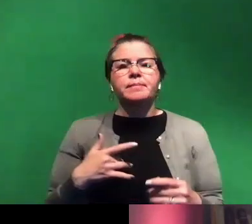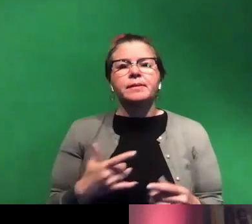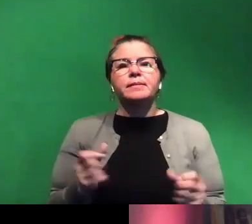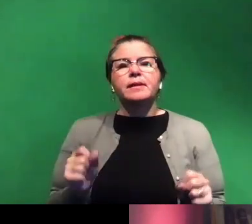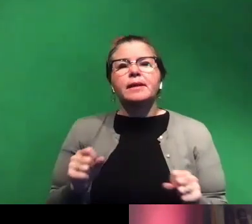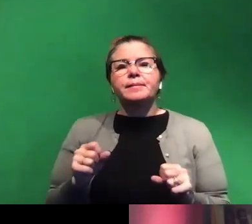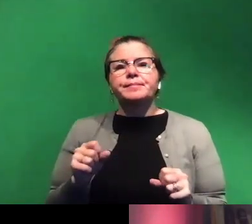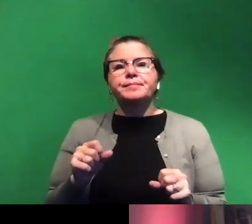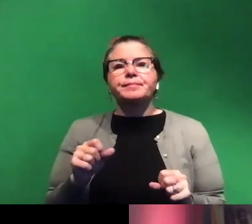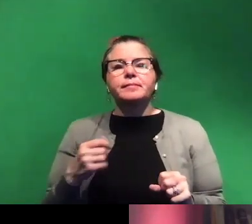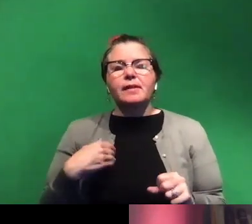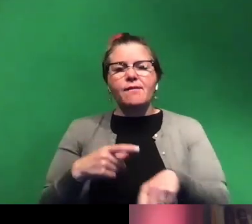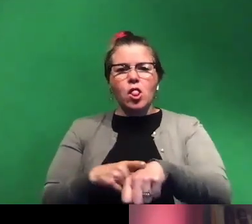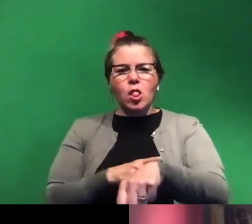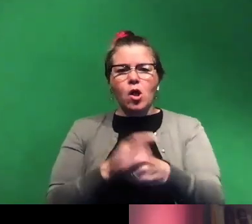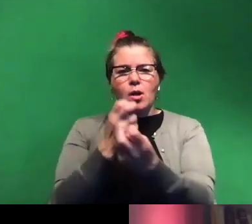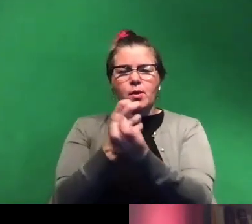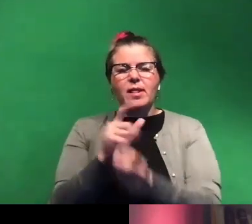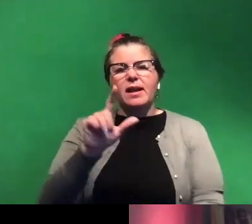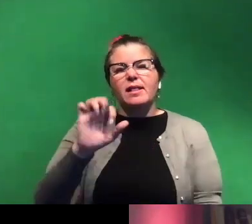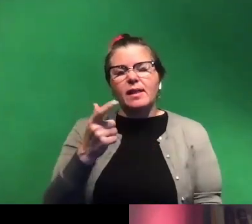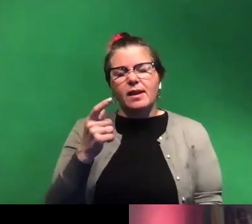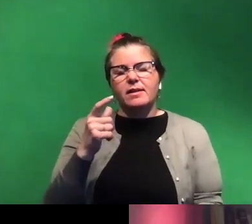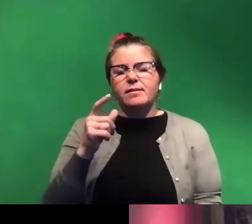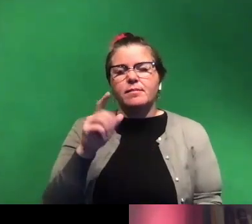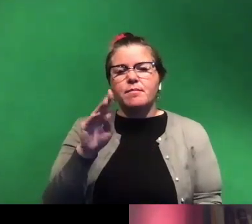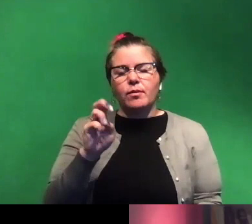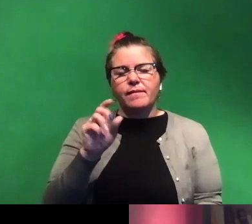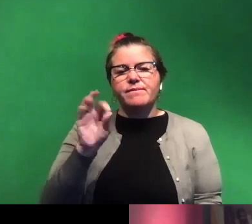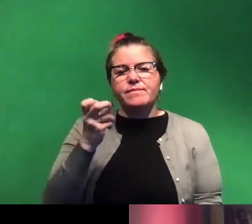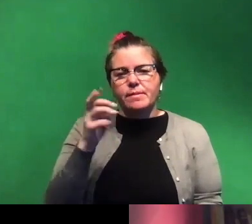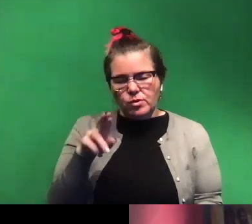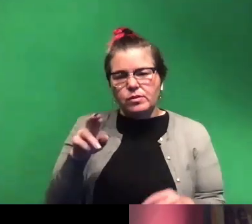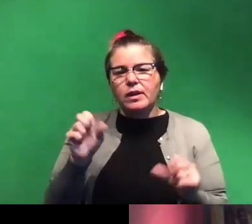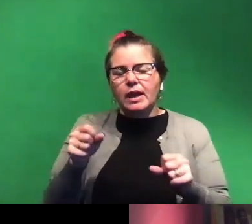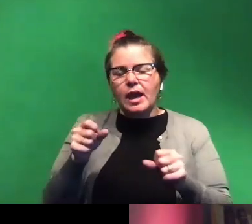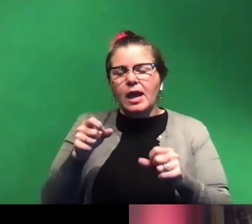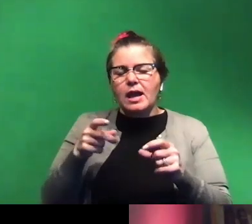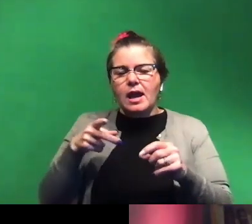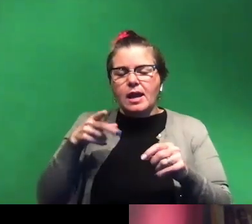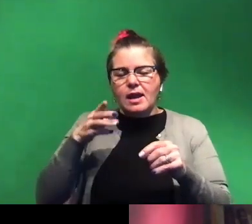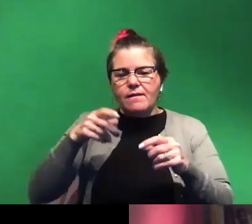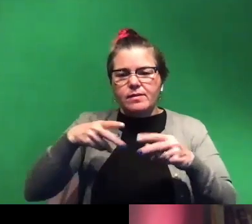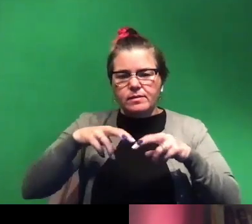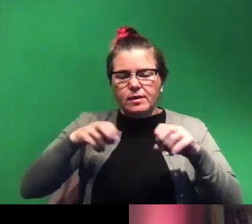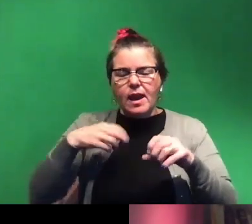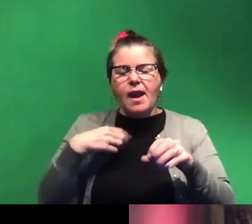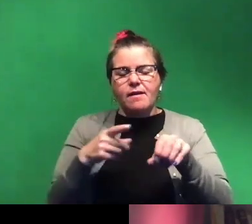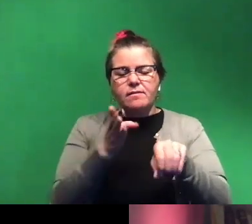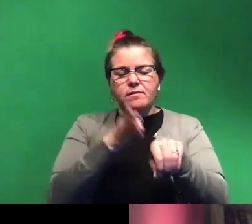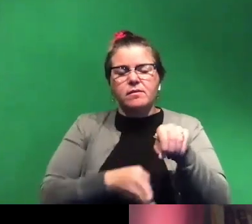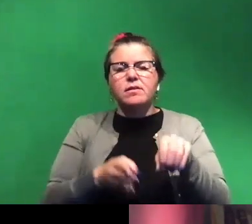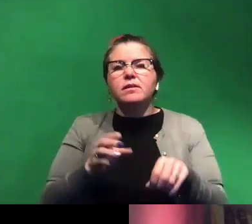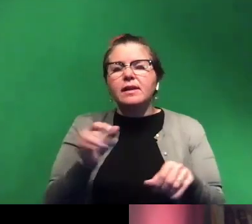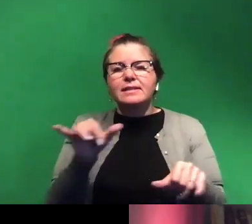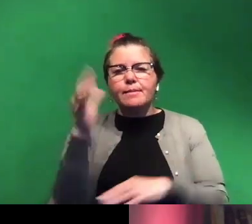have the long bones, if we have like the leg bones, like a thigh bone, a femur, we can cut into that and there'll be rings, just like tree rings.